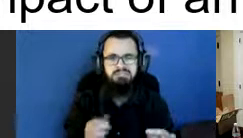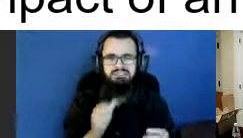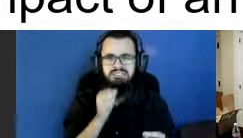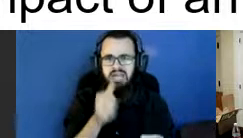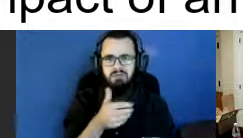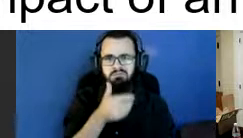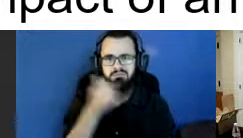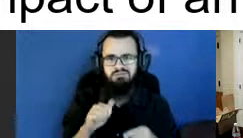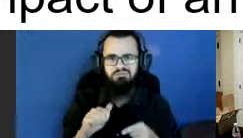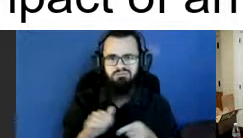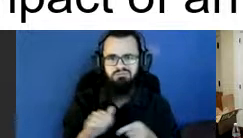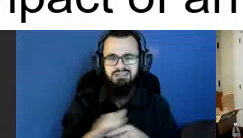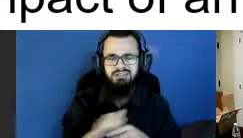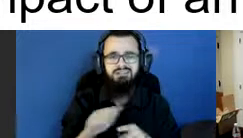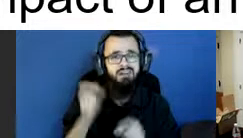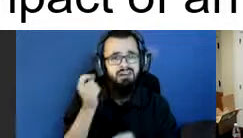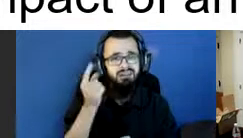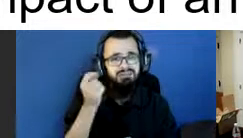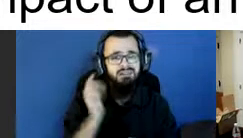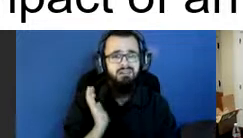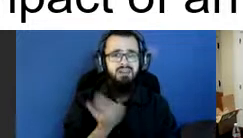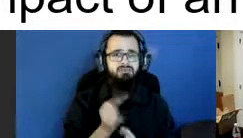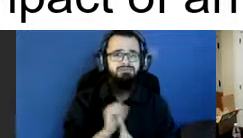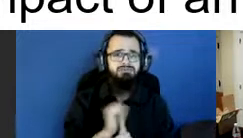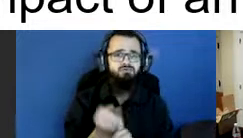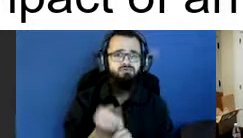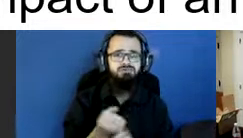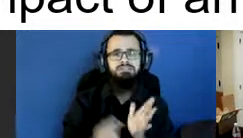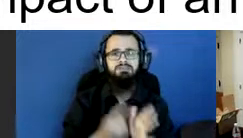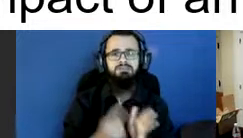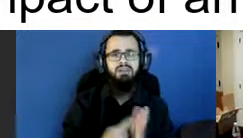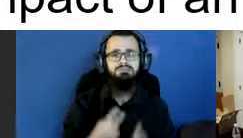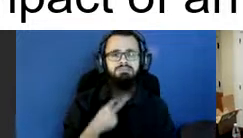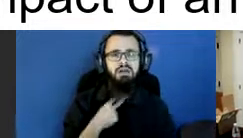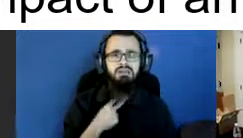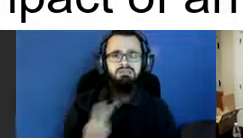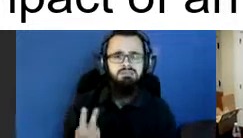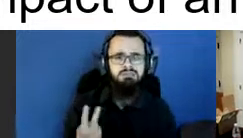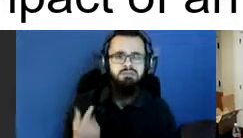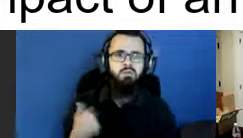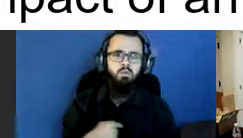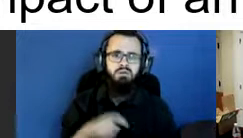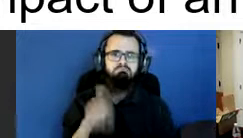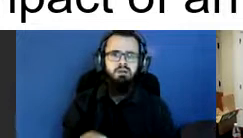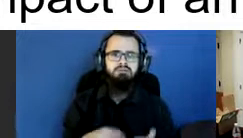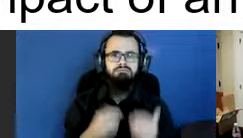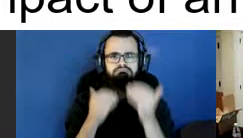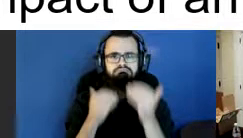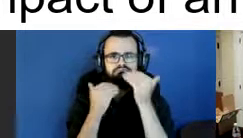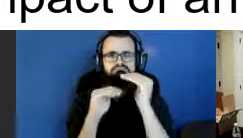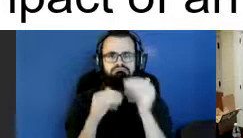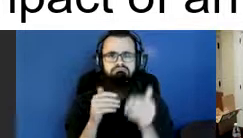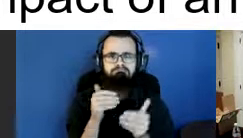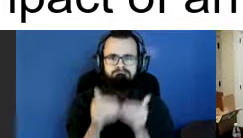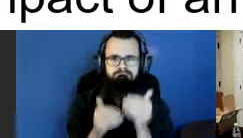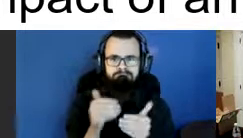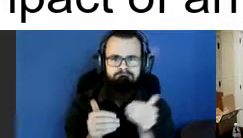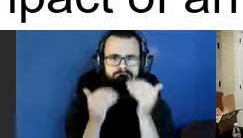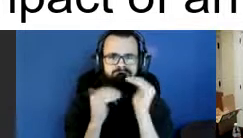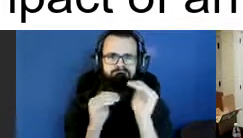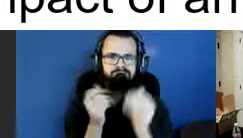can do under the circumstances that we're in. There's always constraints that we have to work under. So